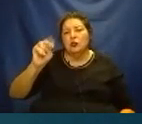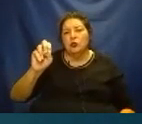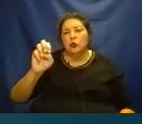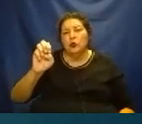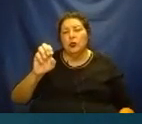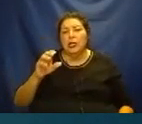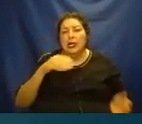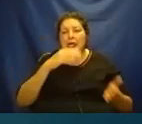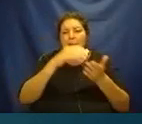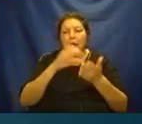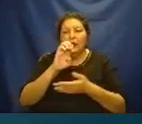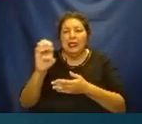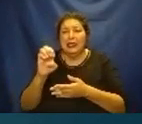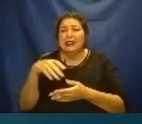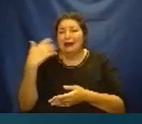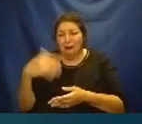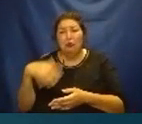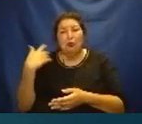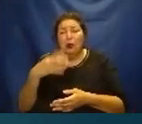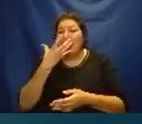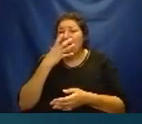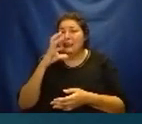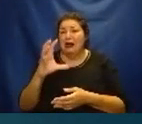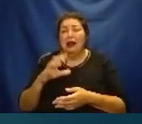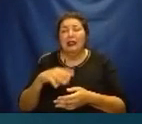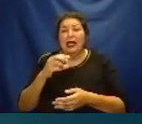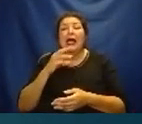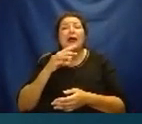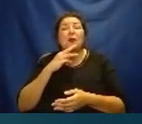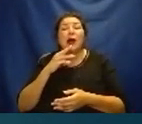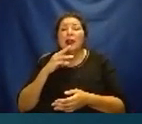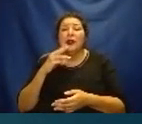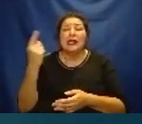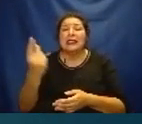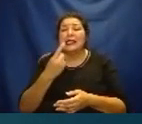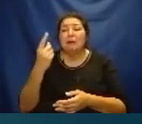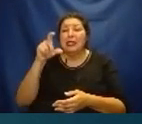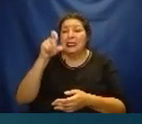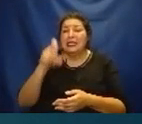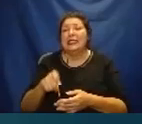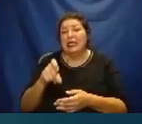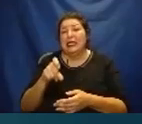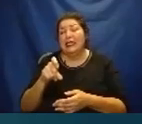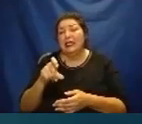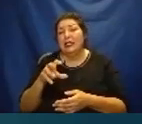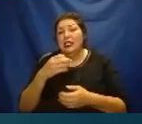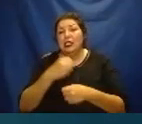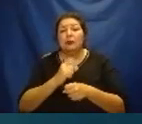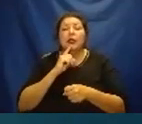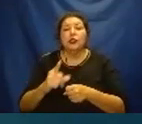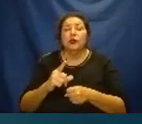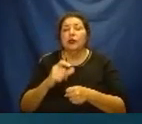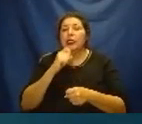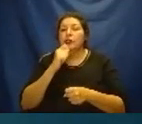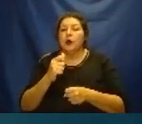East, tends to get warm, and water is something that is needed to ensure that you don't